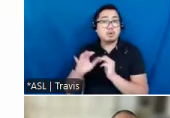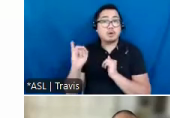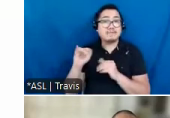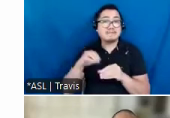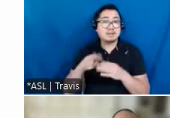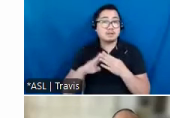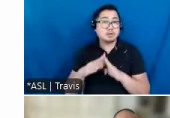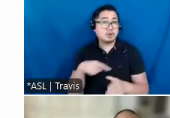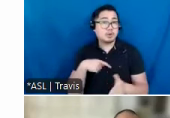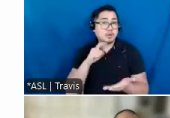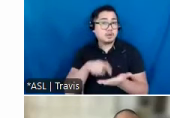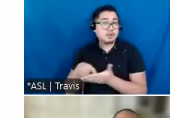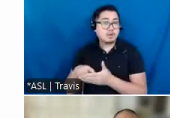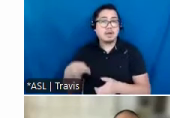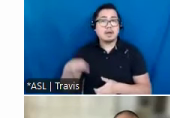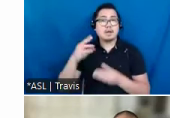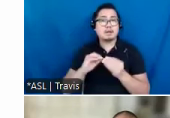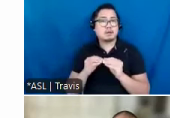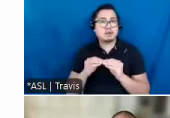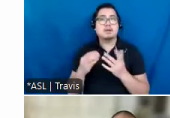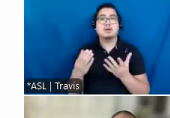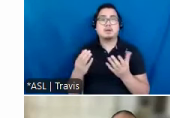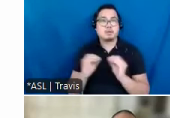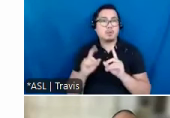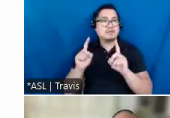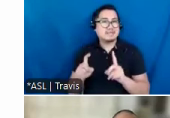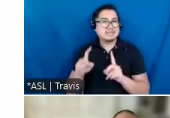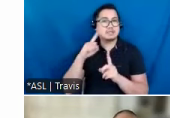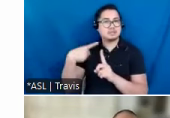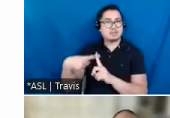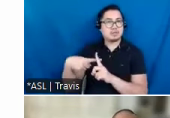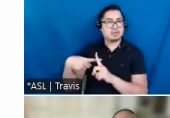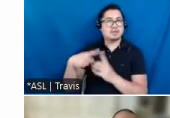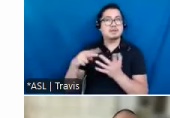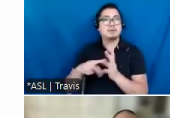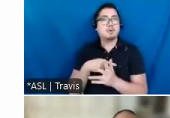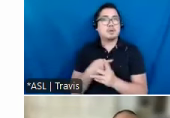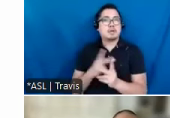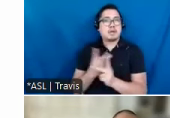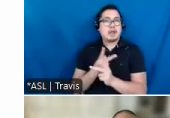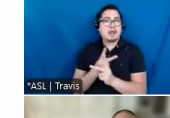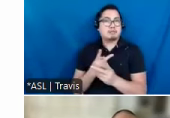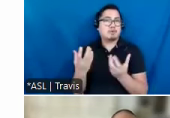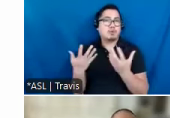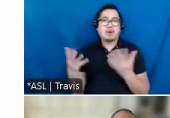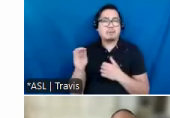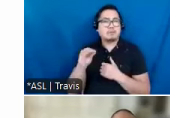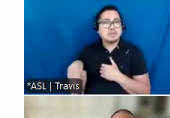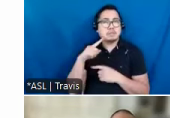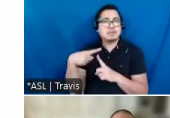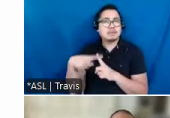we see higher numbers of positive tests. And so we calculate a percent positivity, which gives us a pretty